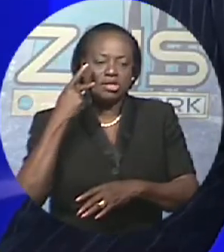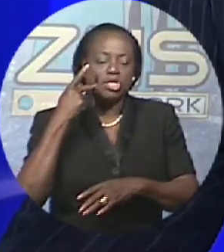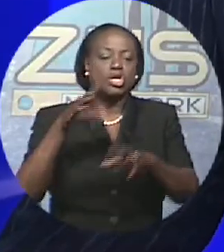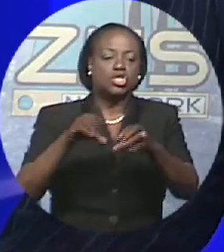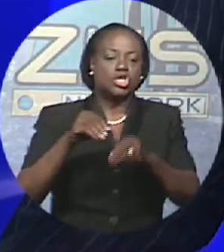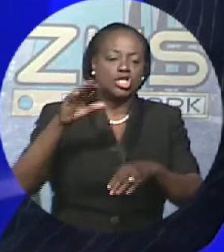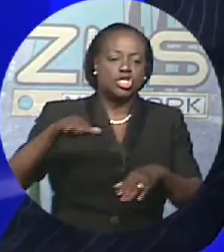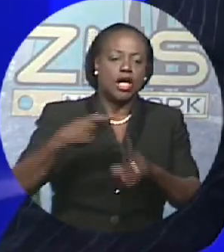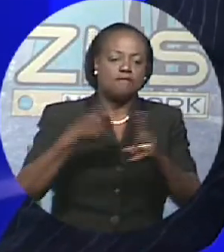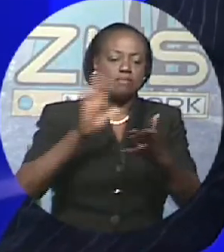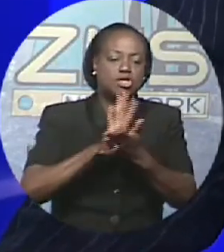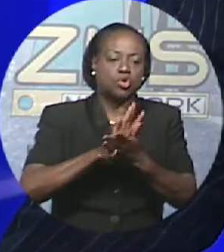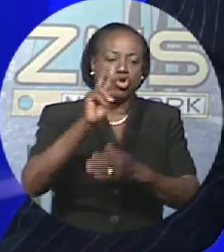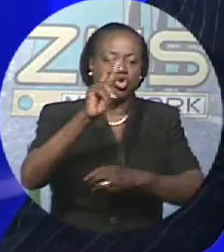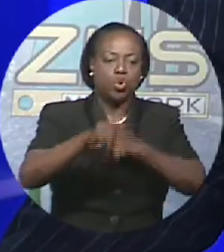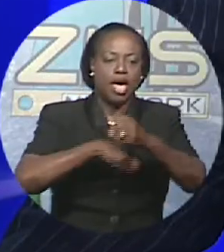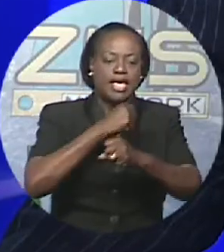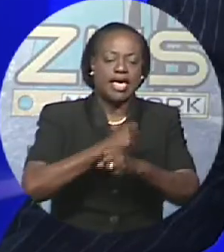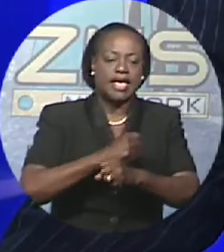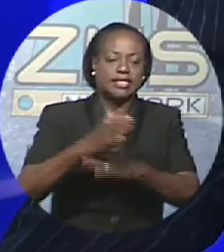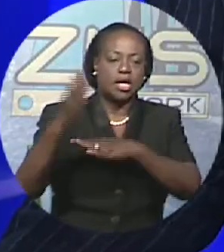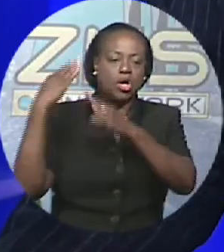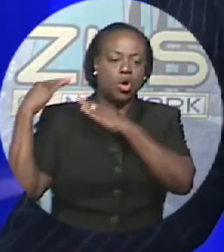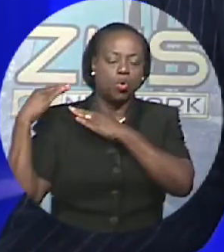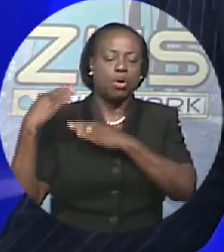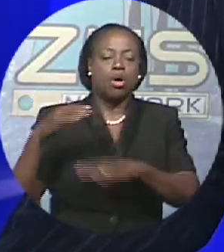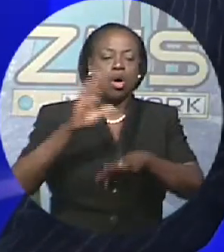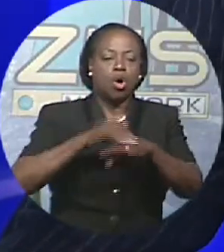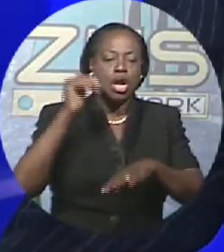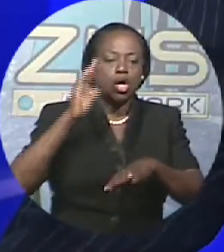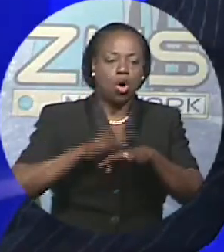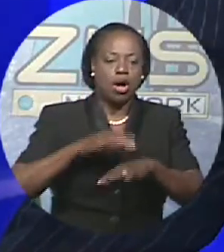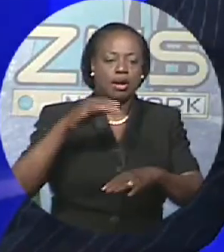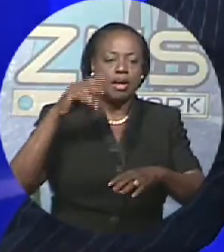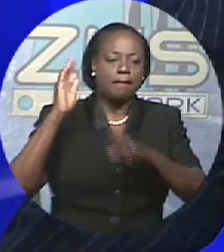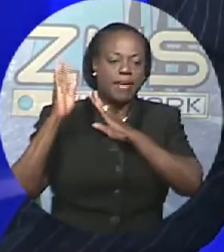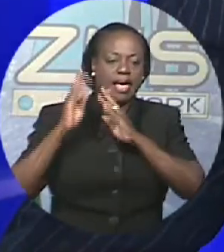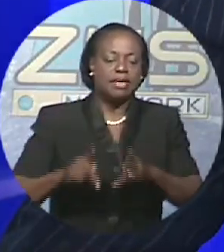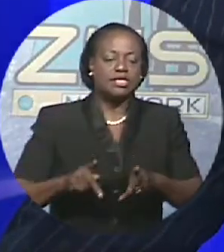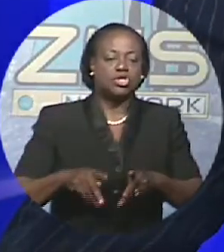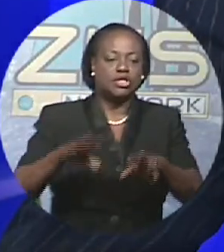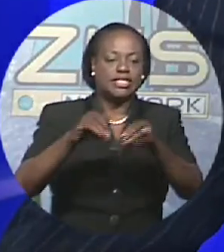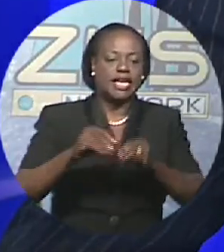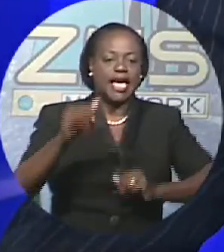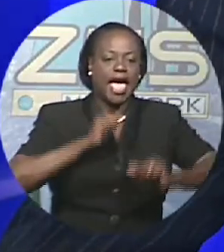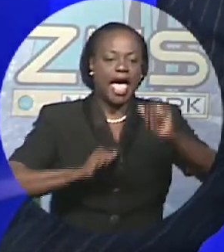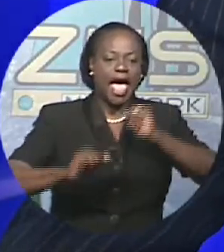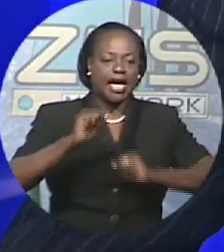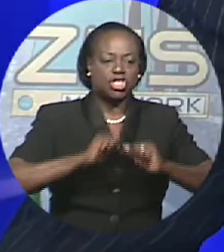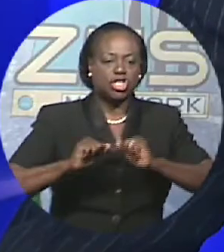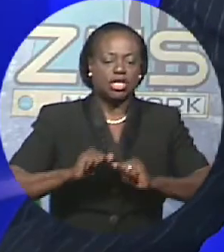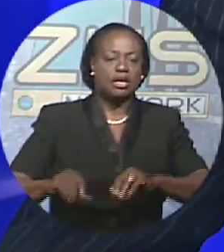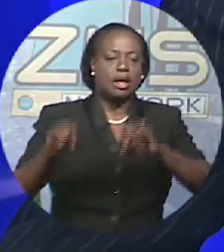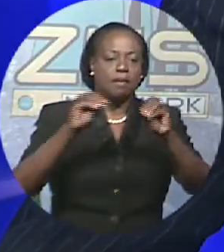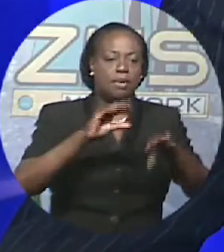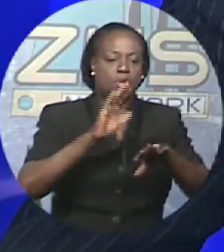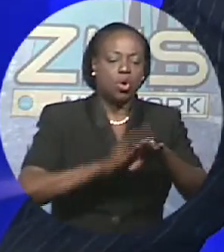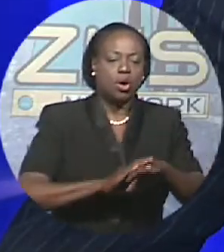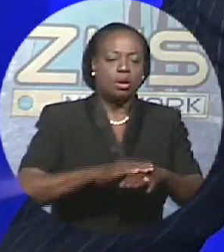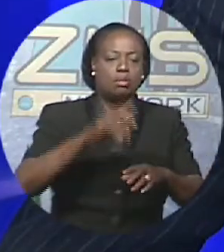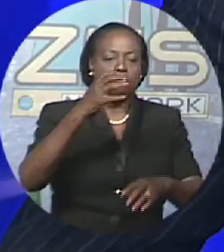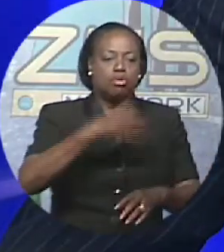3 days of the program experienced life at Her Majesty's prisons and took in the criminal experience to deter them from a life of crime. Minister